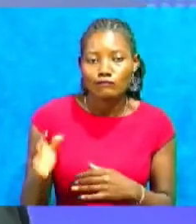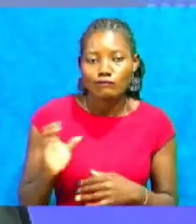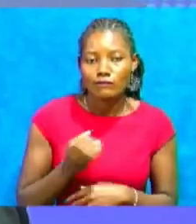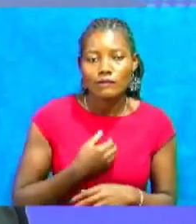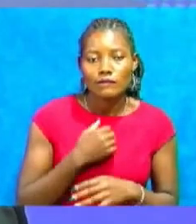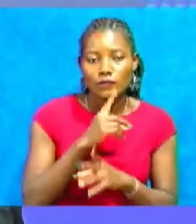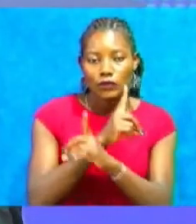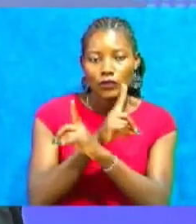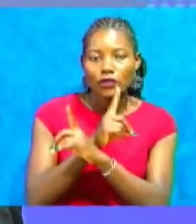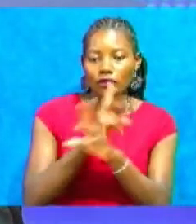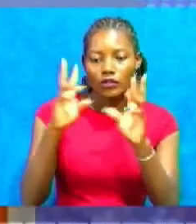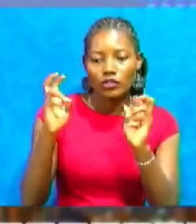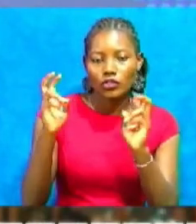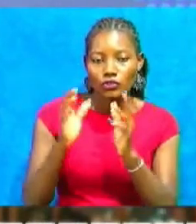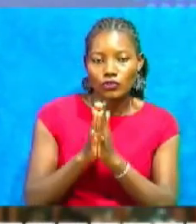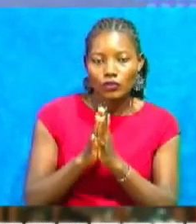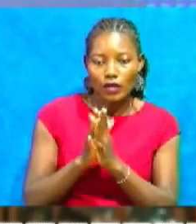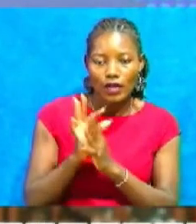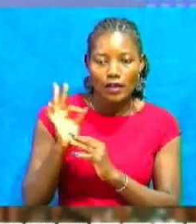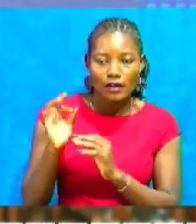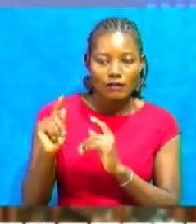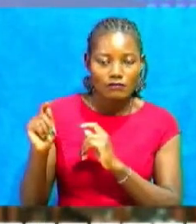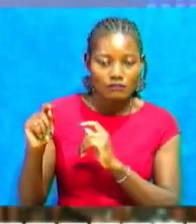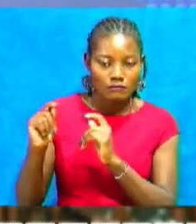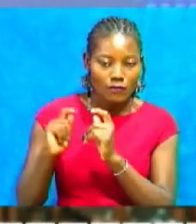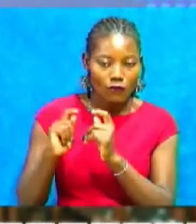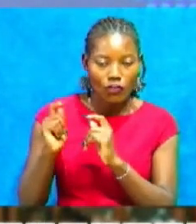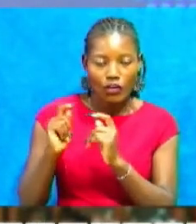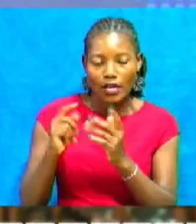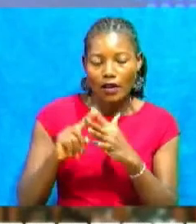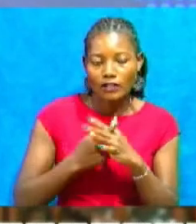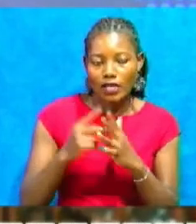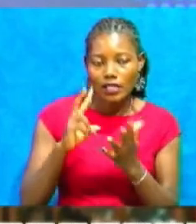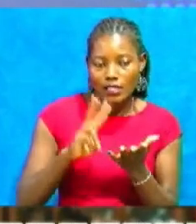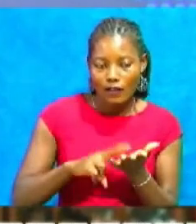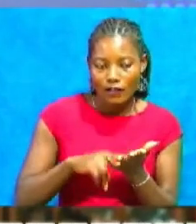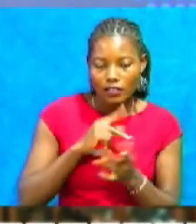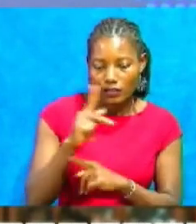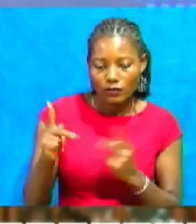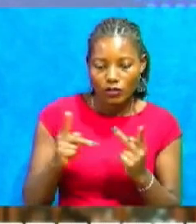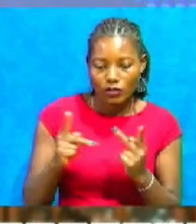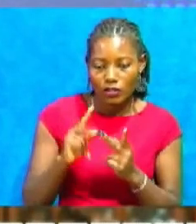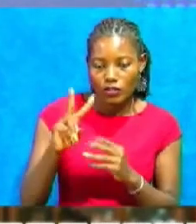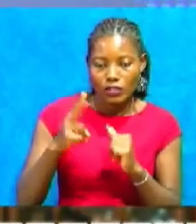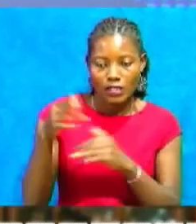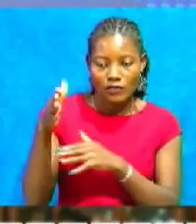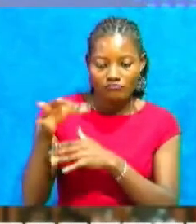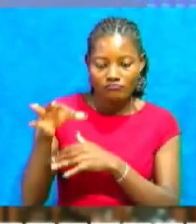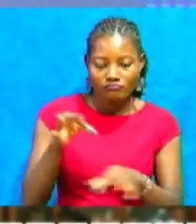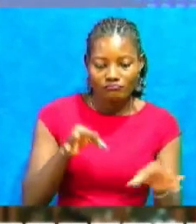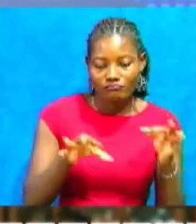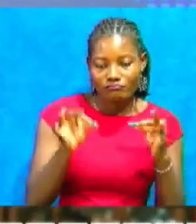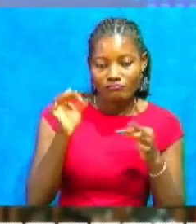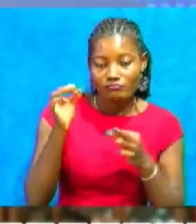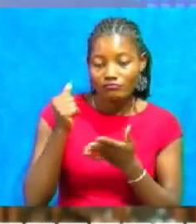on defense issues and foreign relations has begun a vetting process on the 27 selected ambassadorial nominees. The